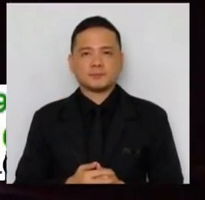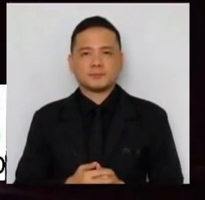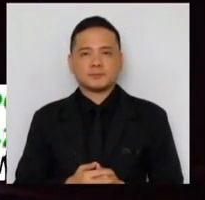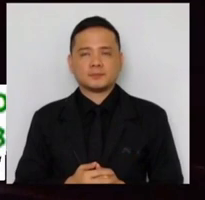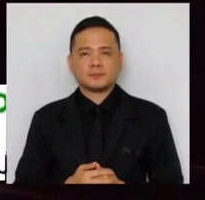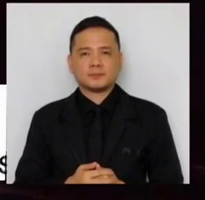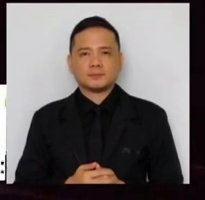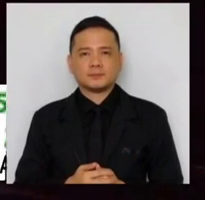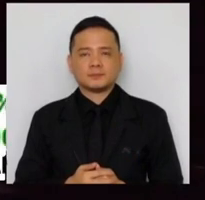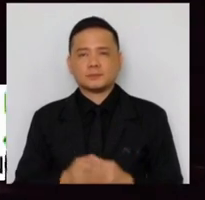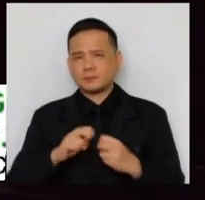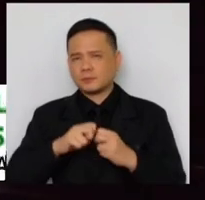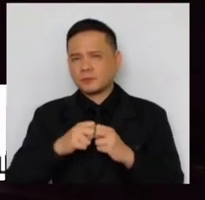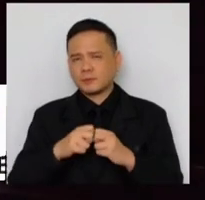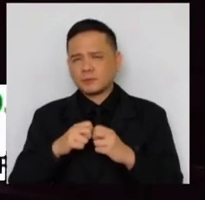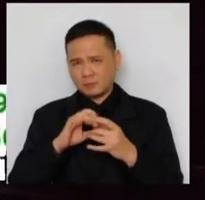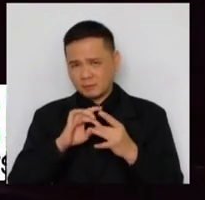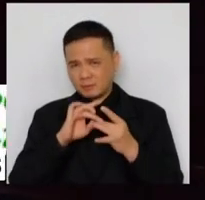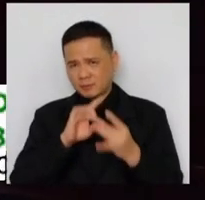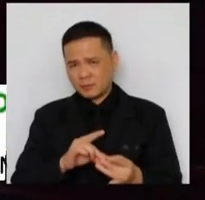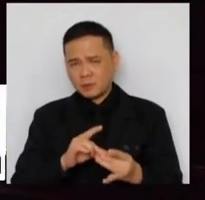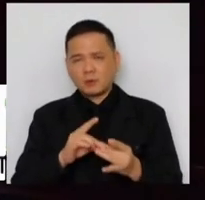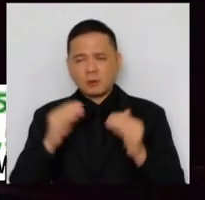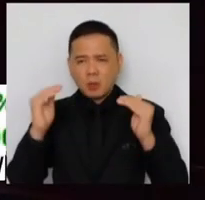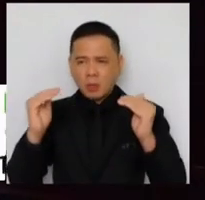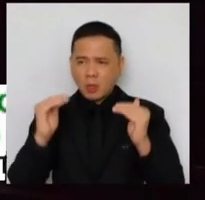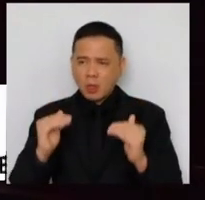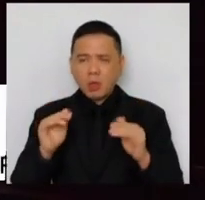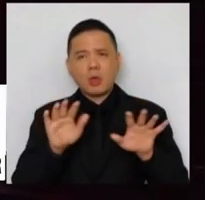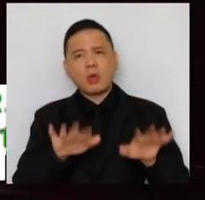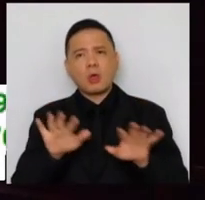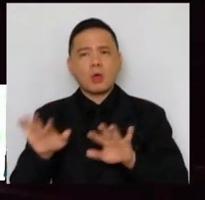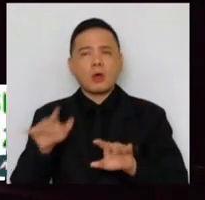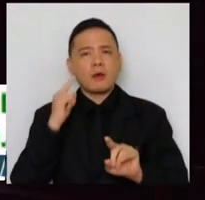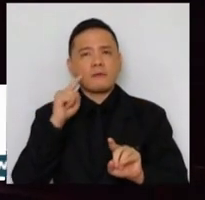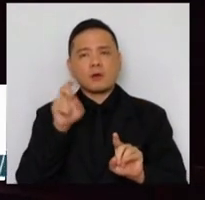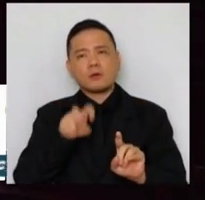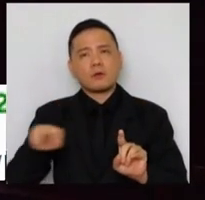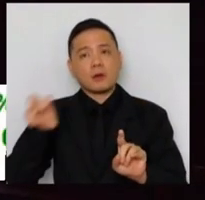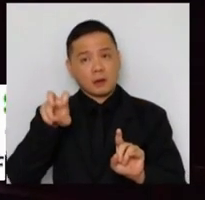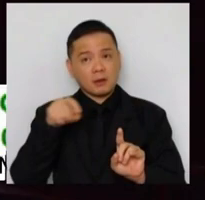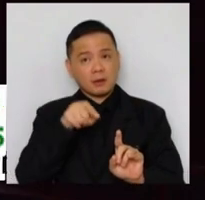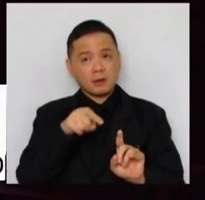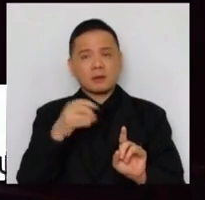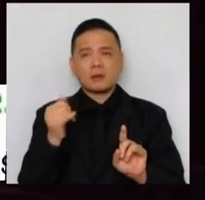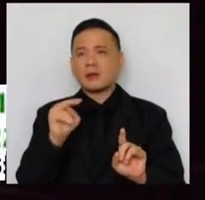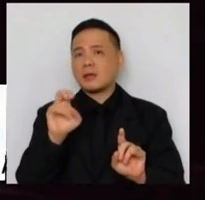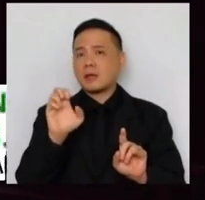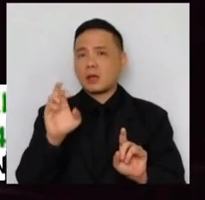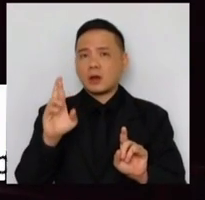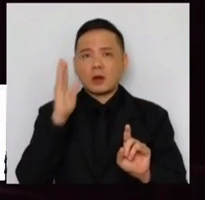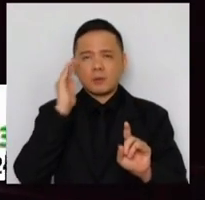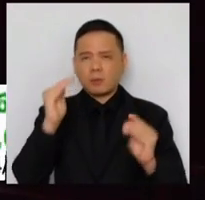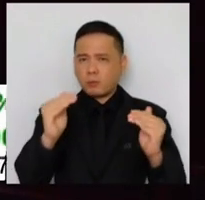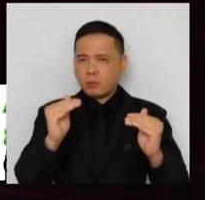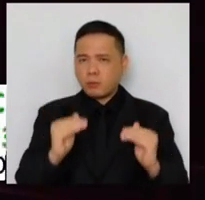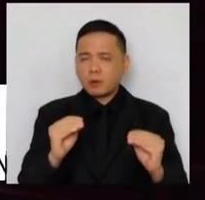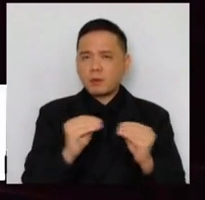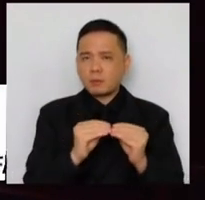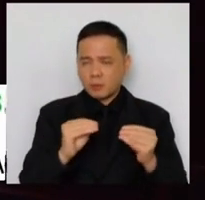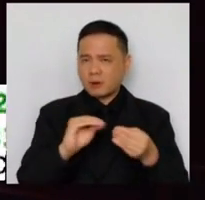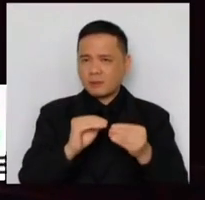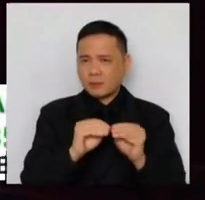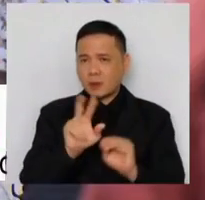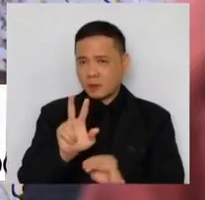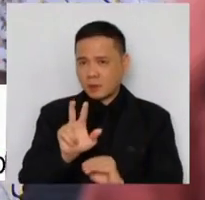Well, the issue over easing health restrictions for travelers comes as the National Capital Region shifts to a looser quarantine alert level this